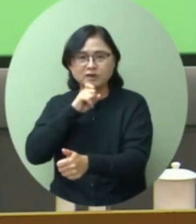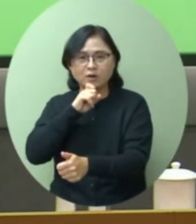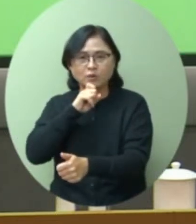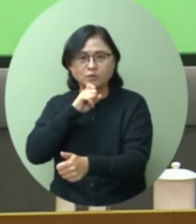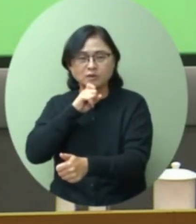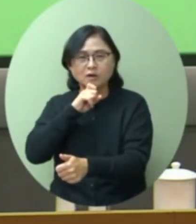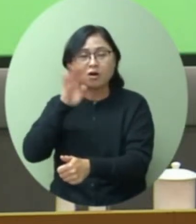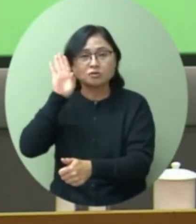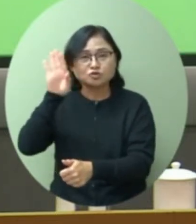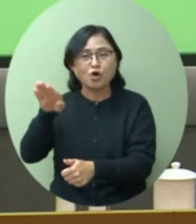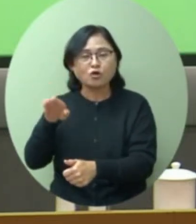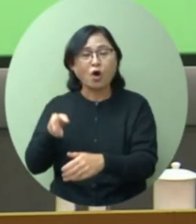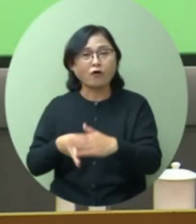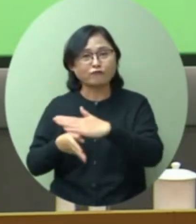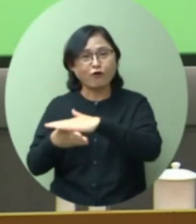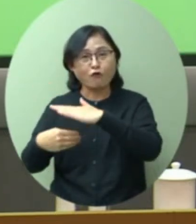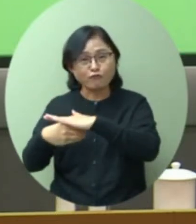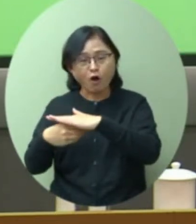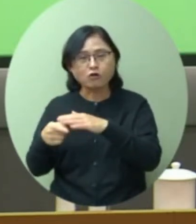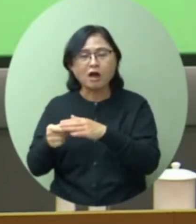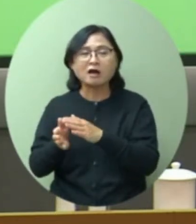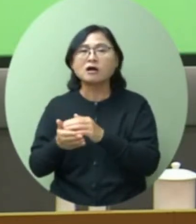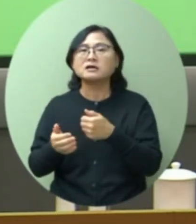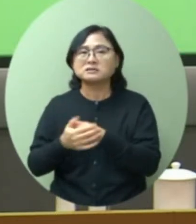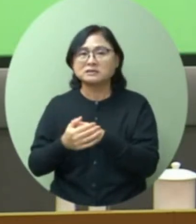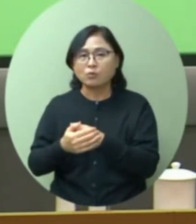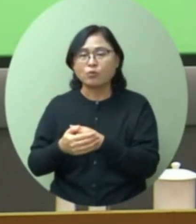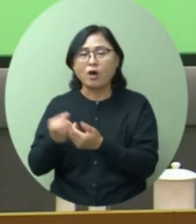any government wants to do.